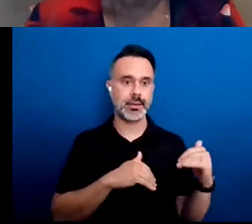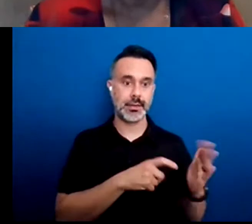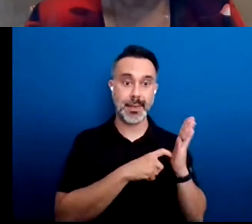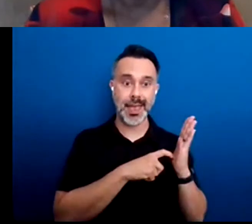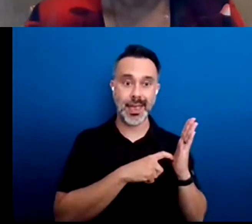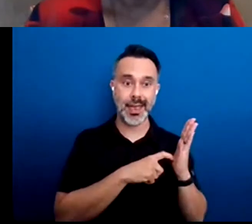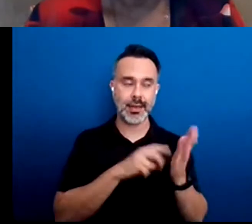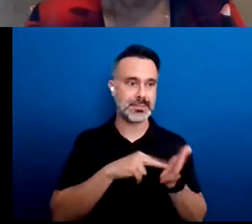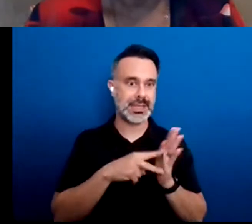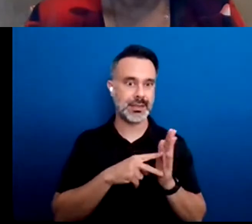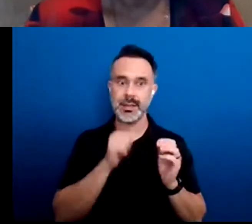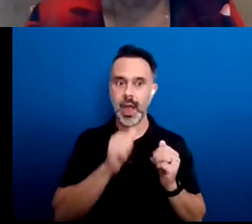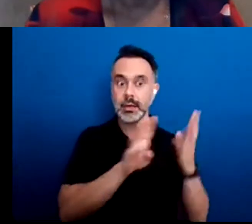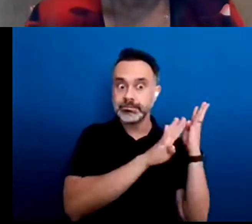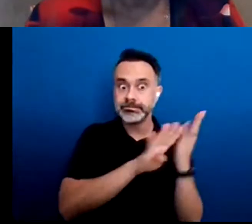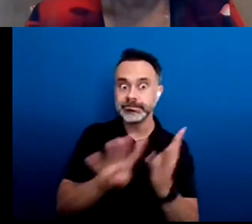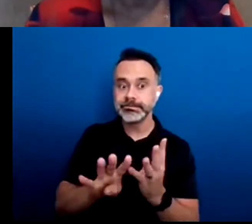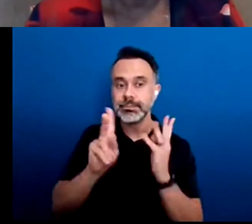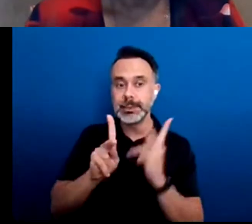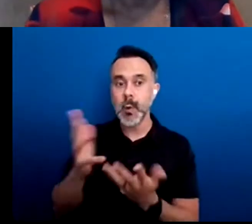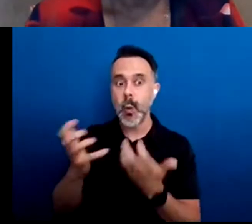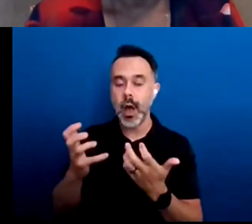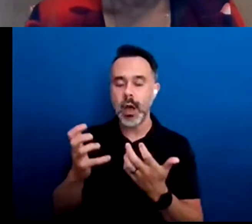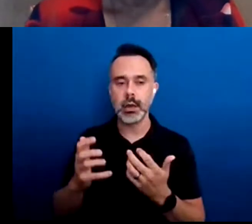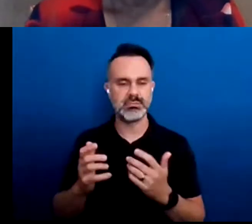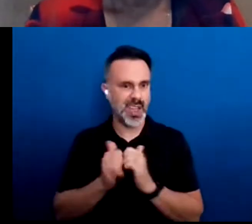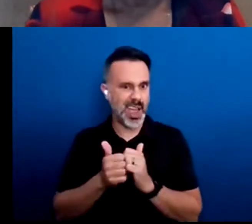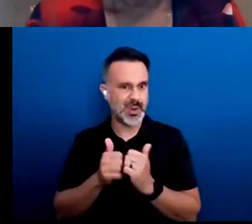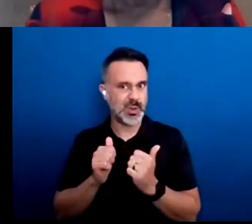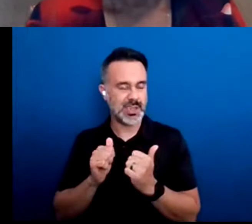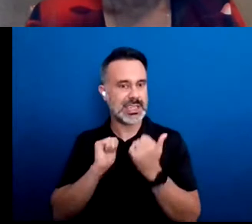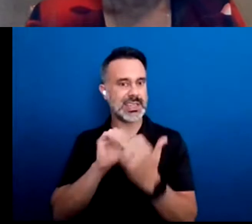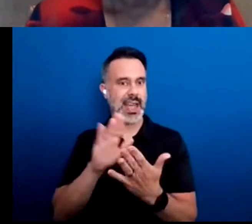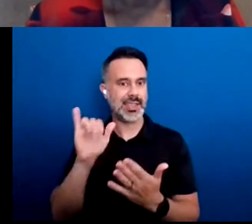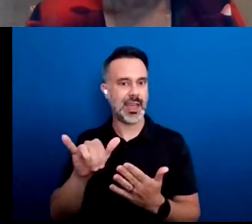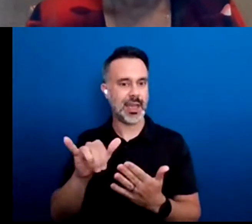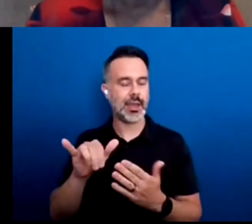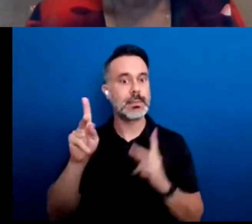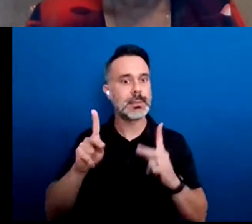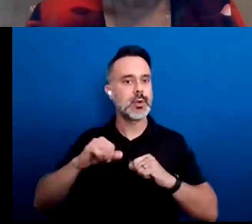are we going to tackle vaccine hesitancy?